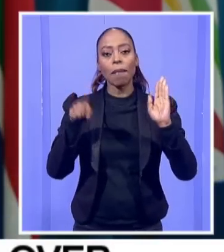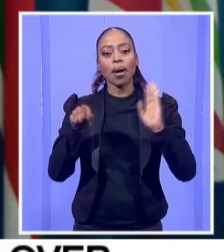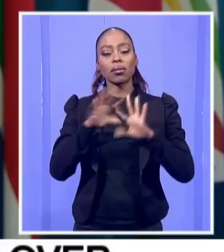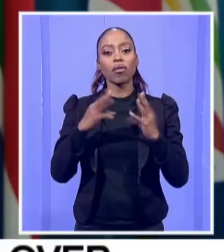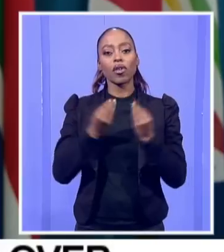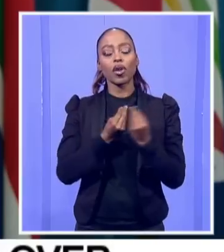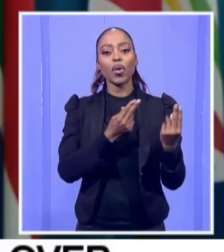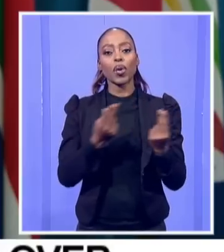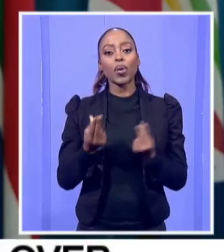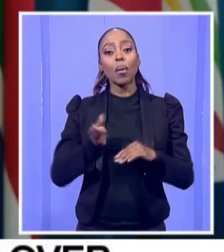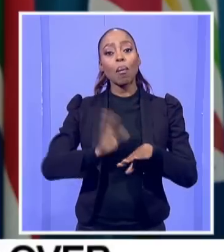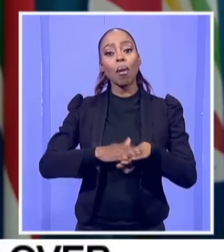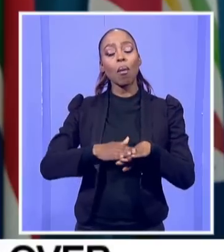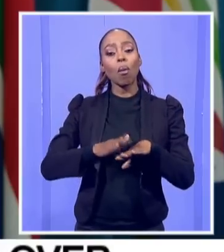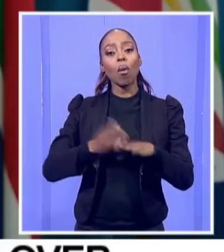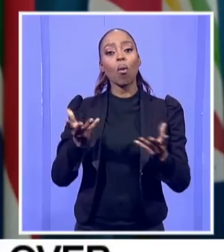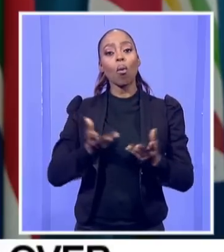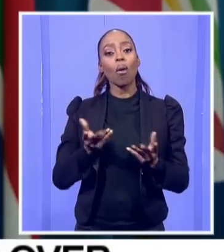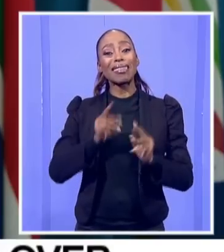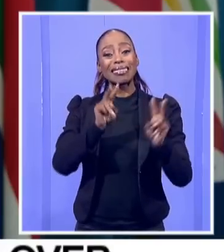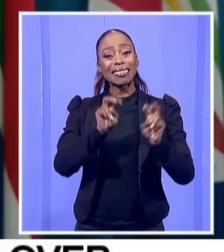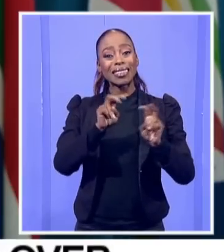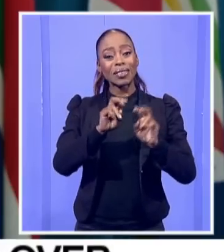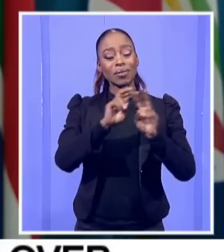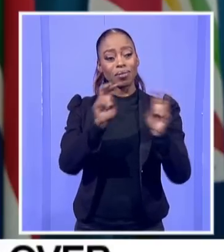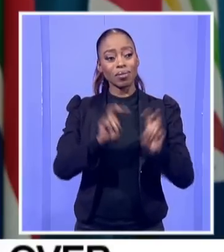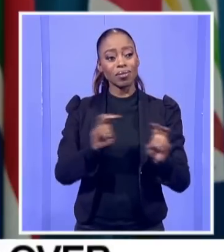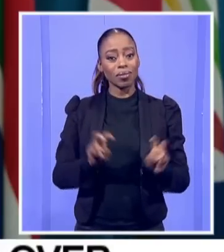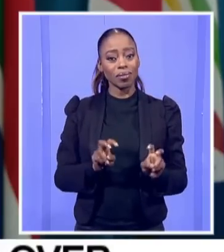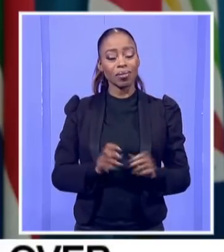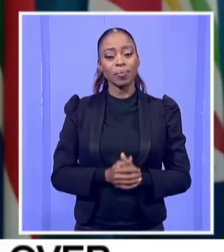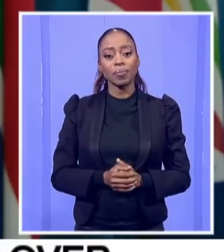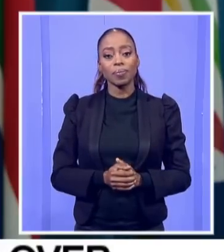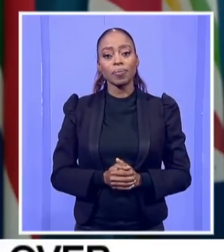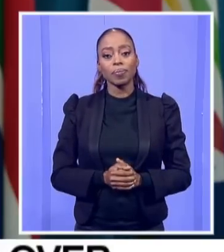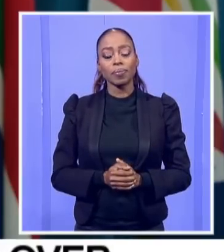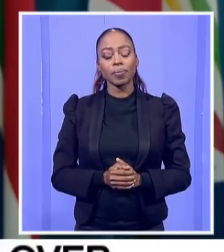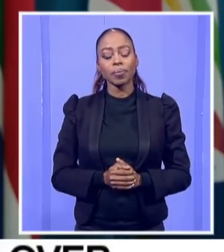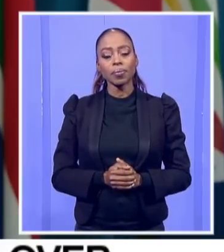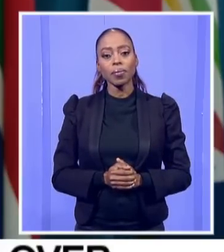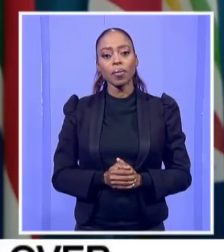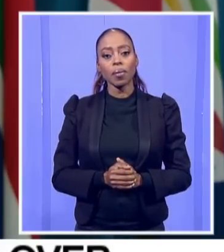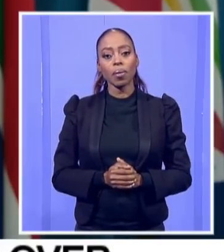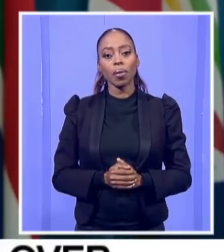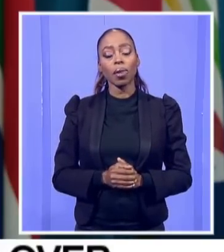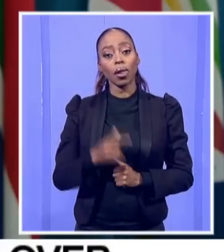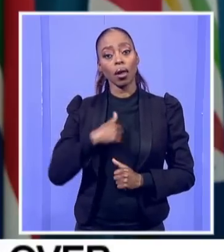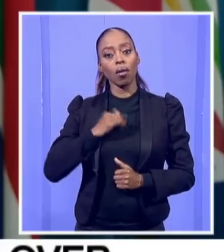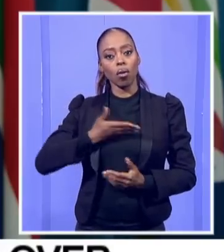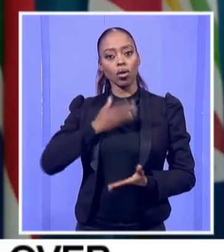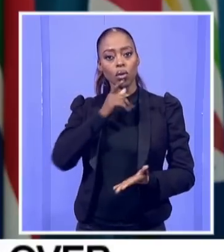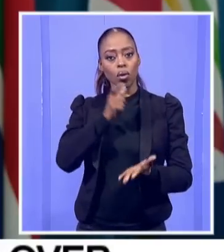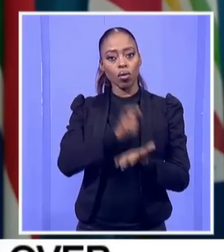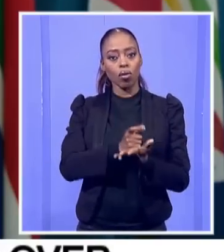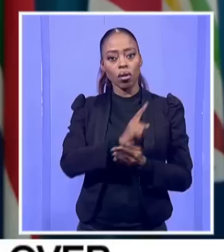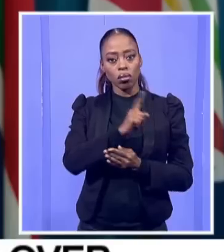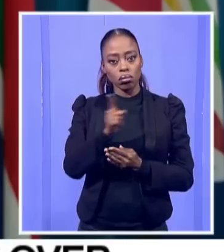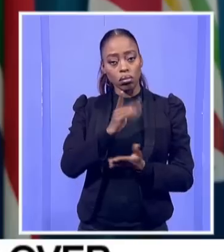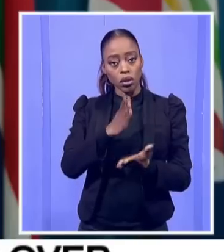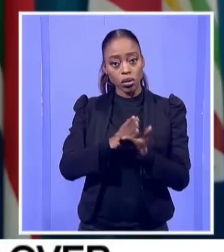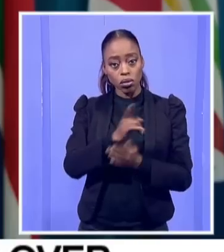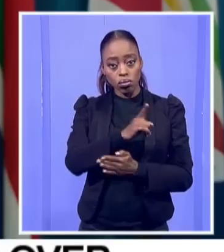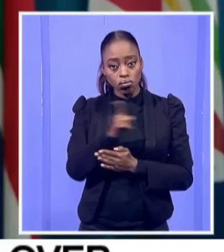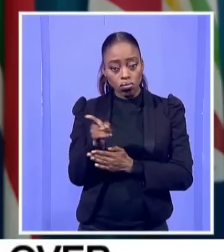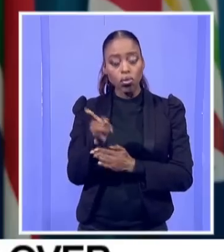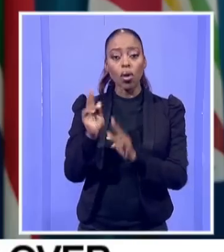when it comes to tackling this energy crisis. Finally, I wish to assure the residents of the country